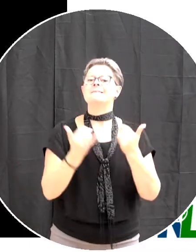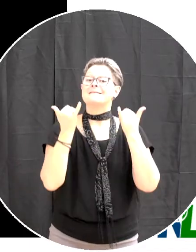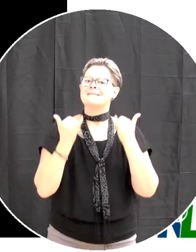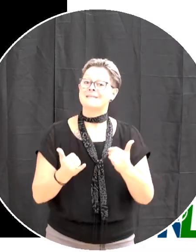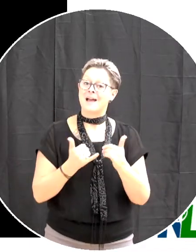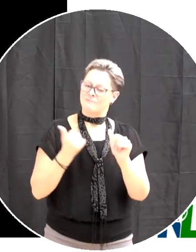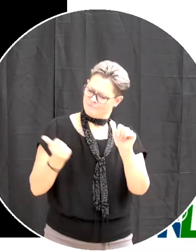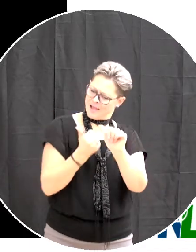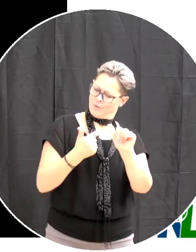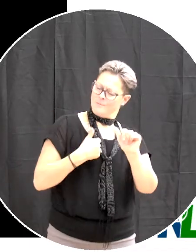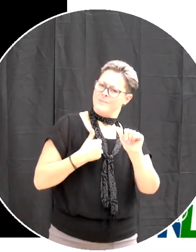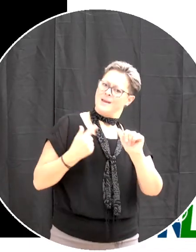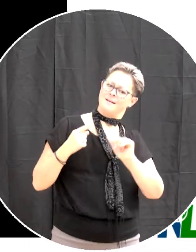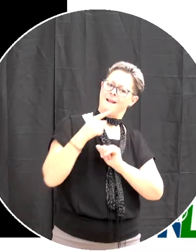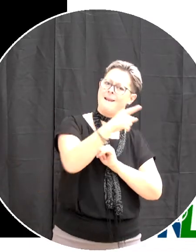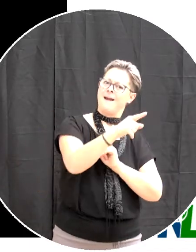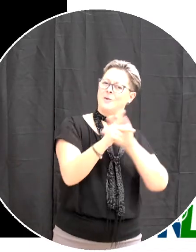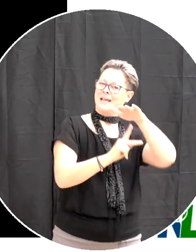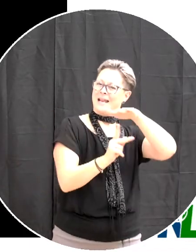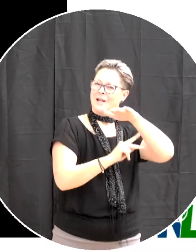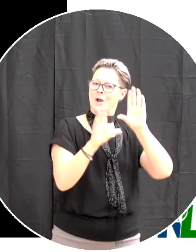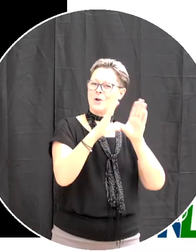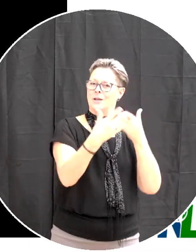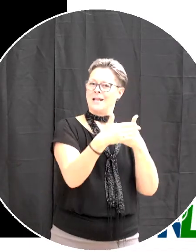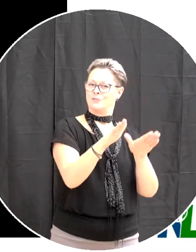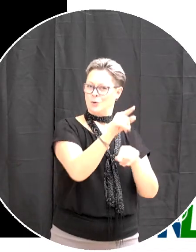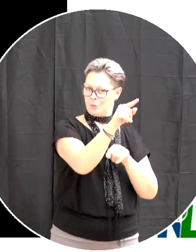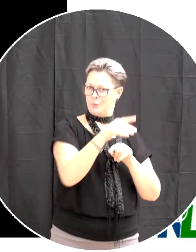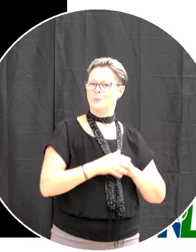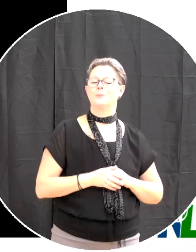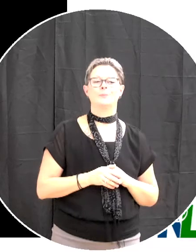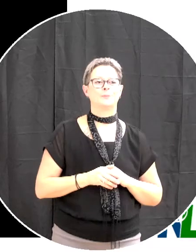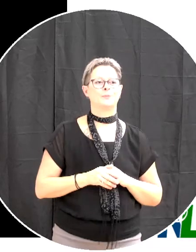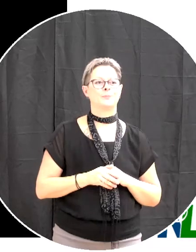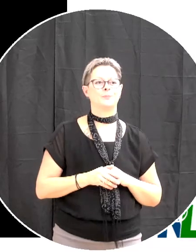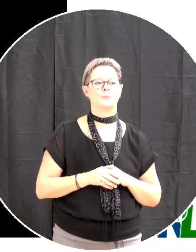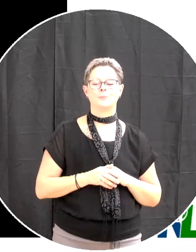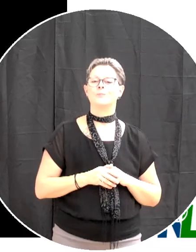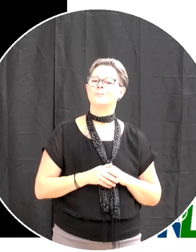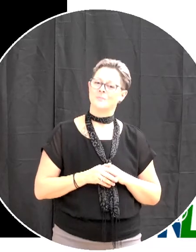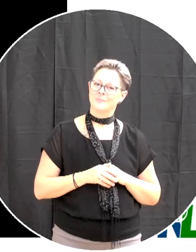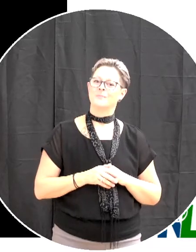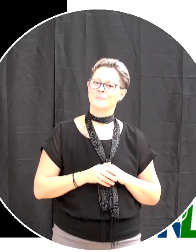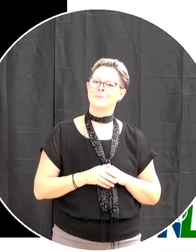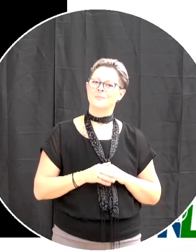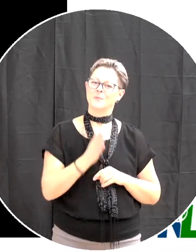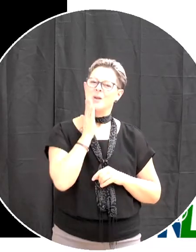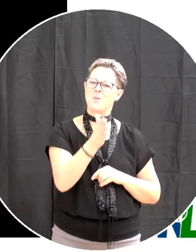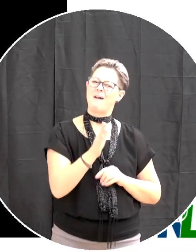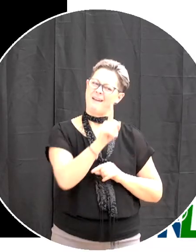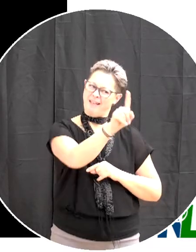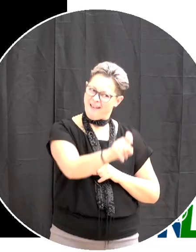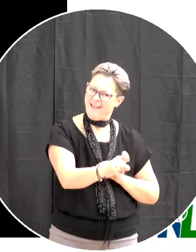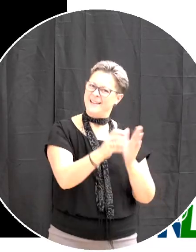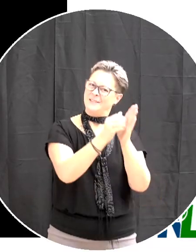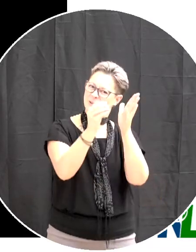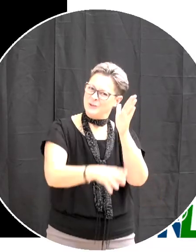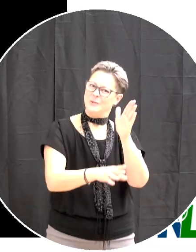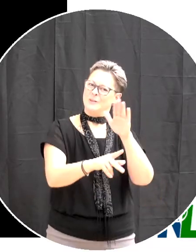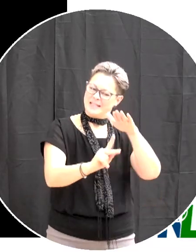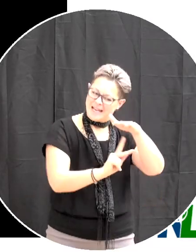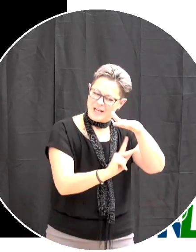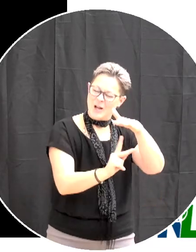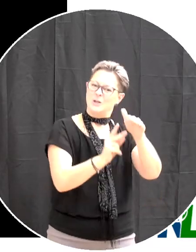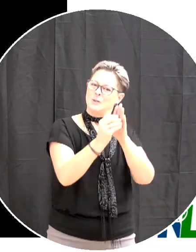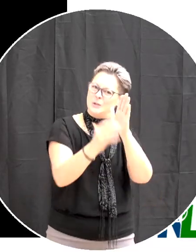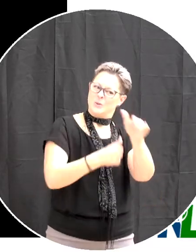our kindergarten classrooms, Madame Morris's kindergarten French immersion class, and we want to get from them firsthand exactly how they